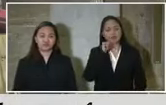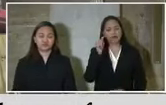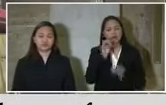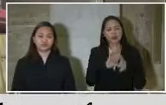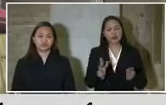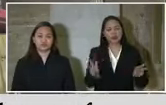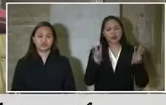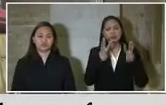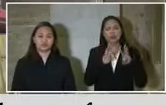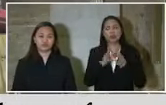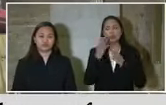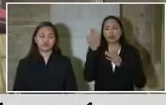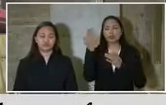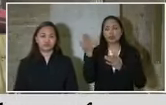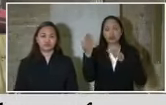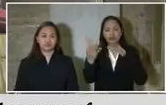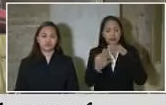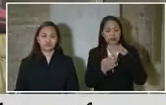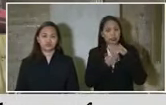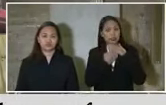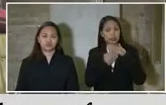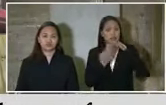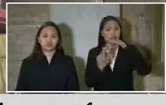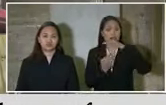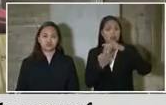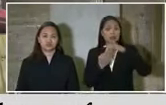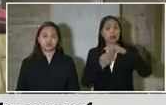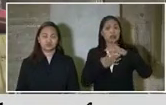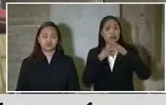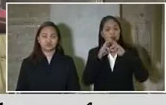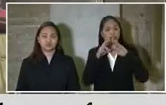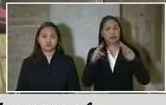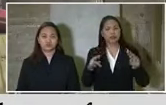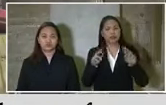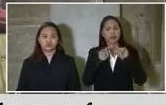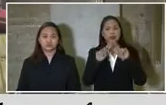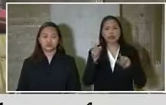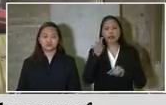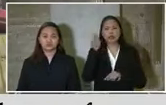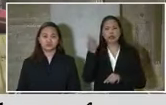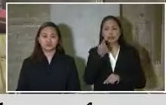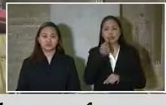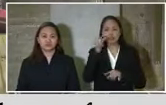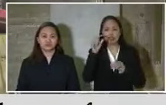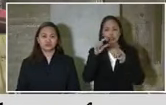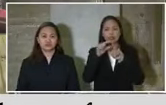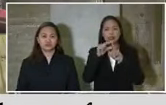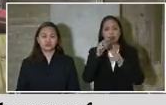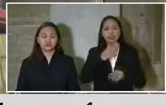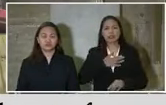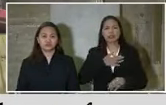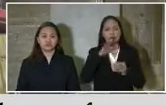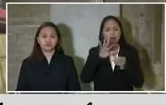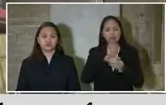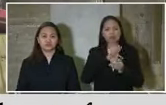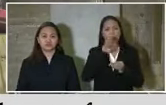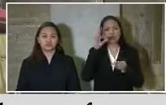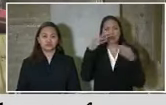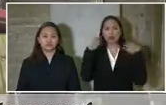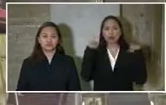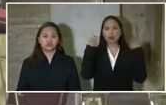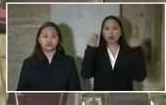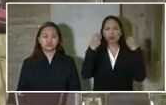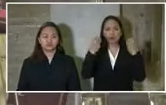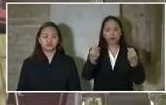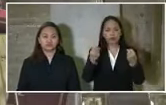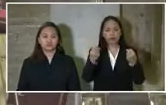worthy that you should enter under my roof, but only say the word, and my soul shall be